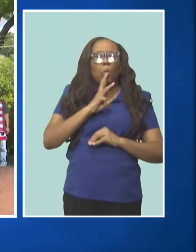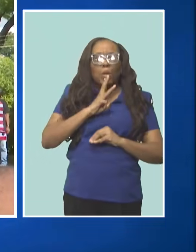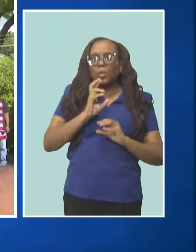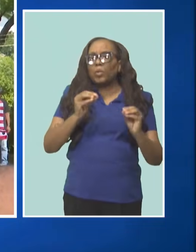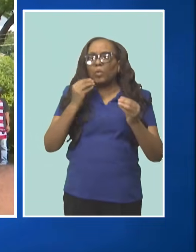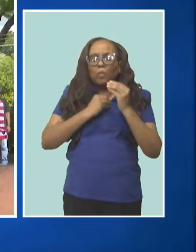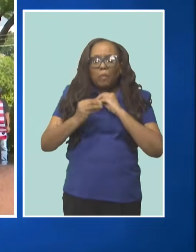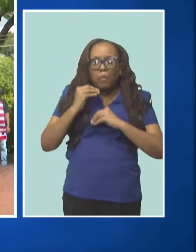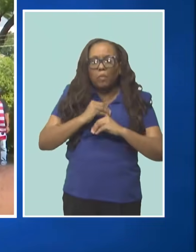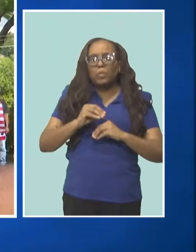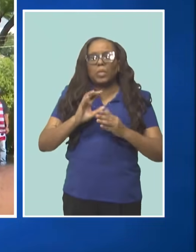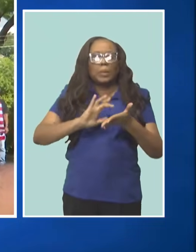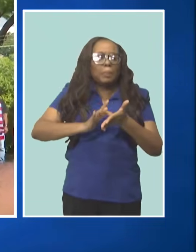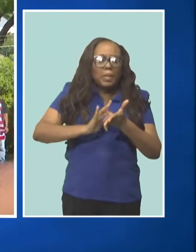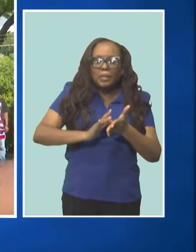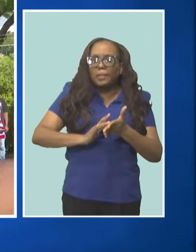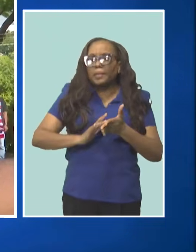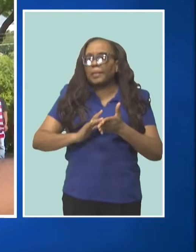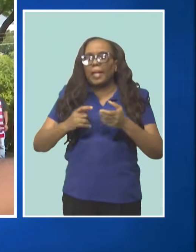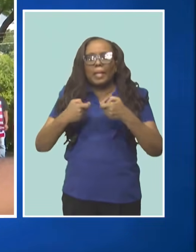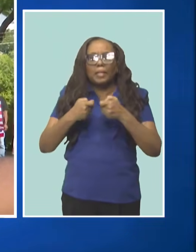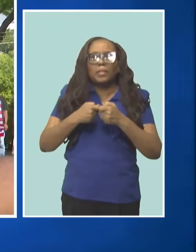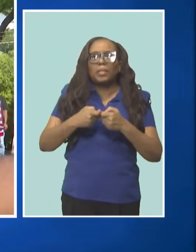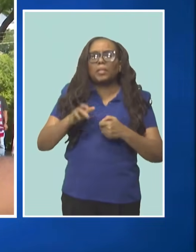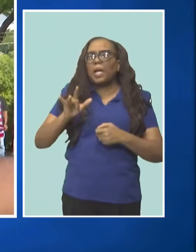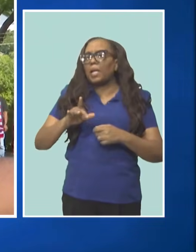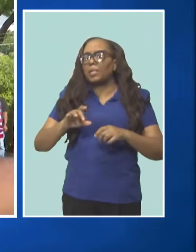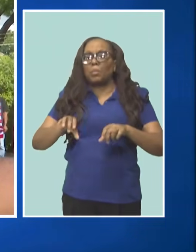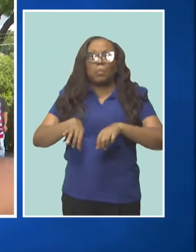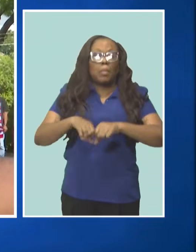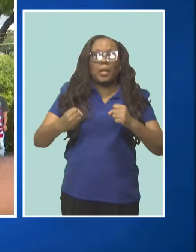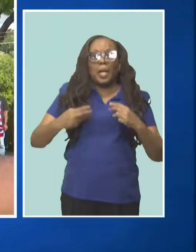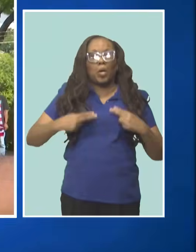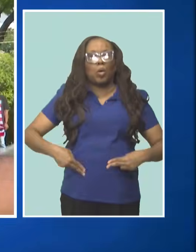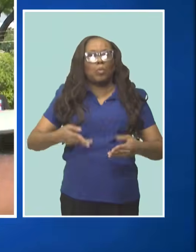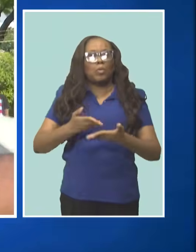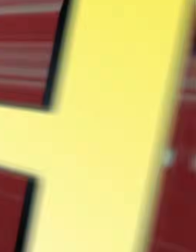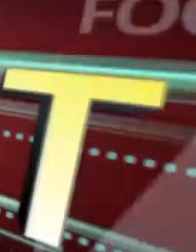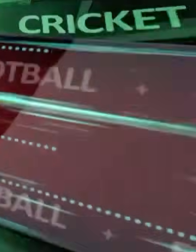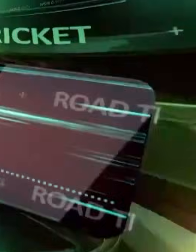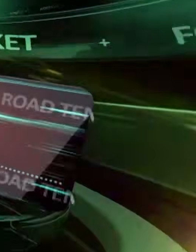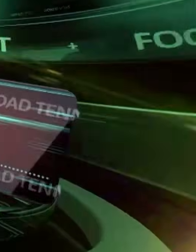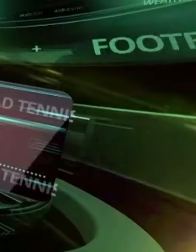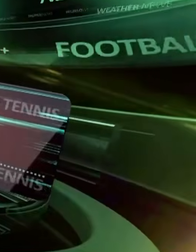there's no electricity. It's a gross human rights violation, and yet the world is silent.